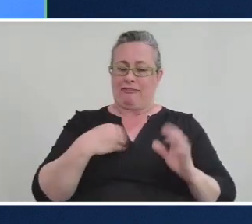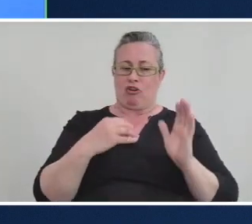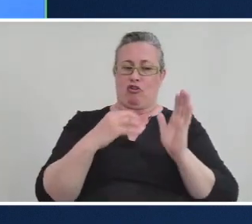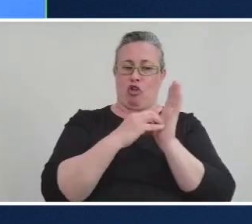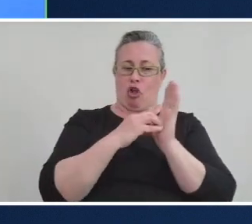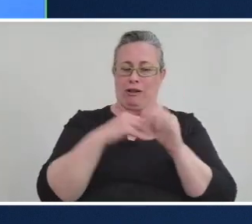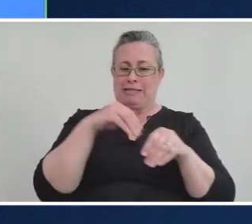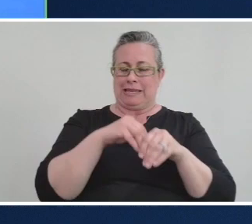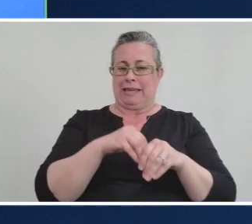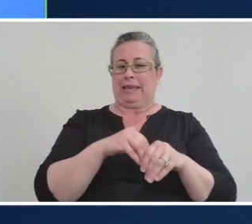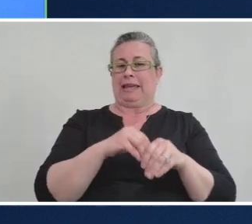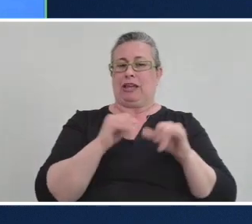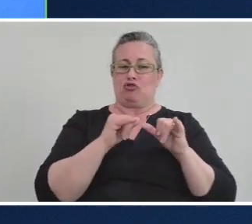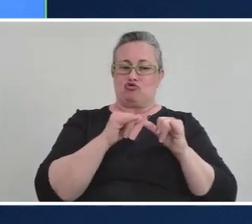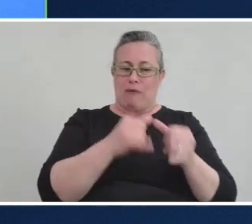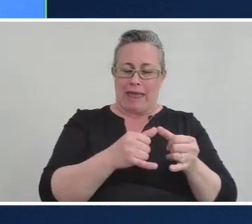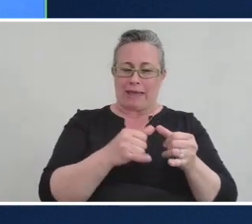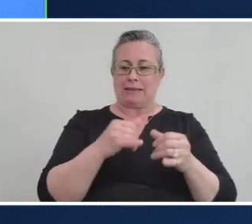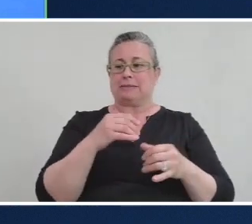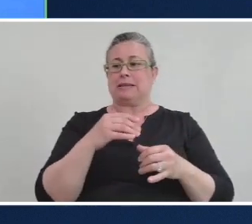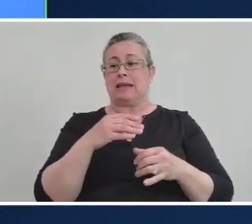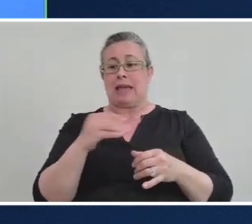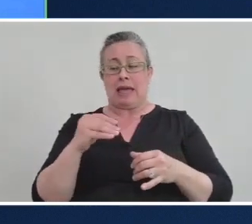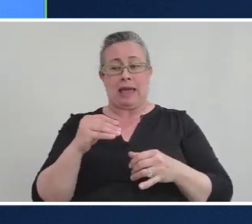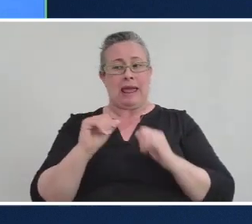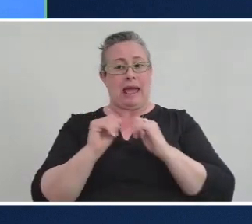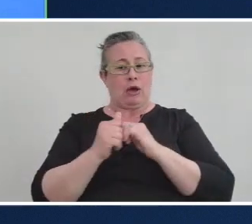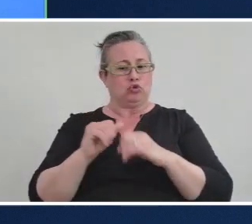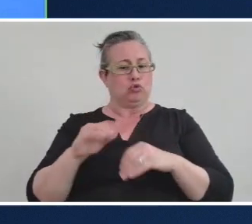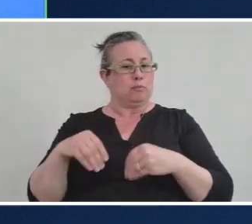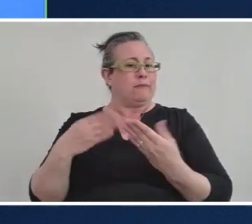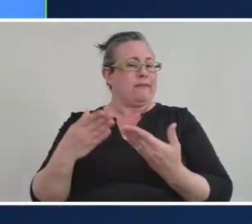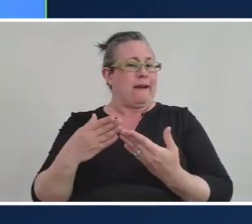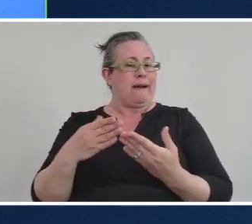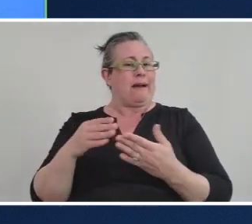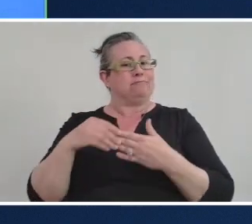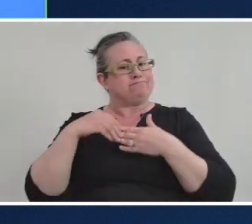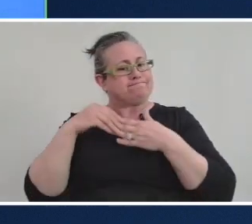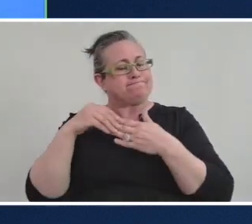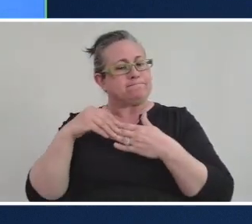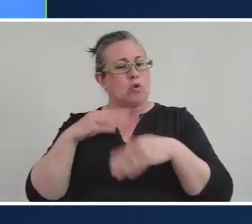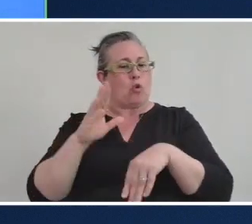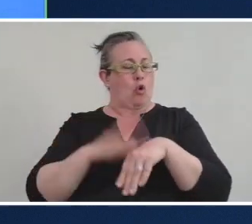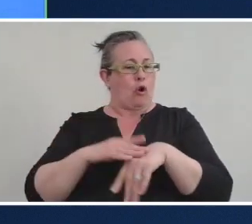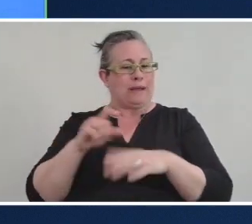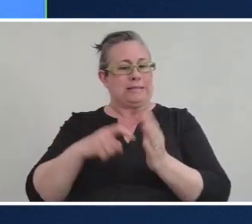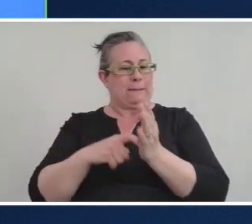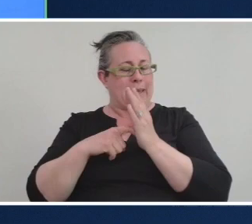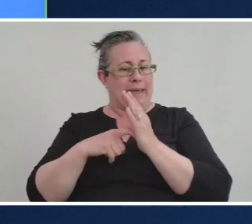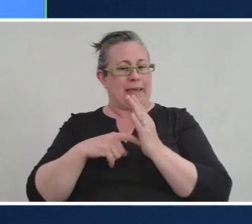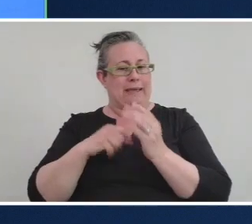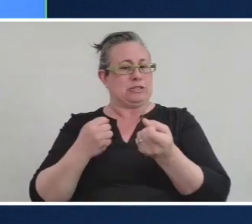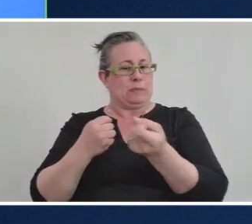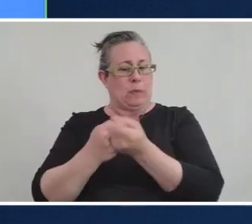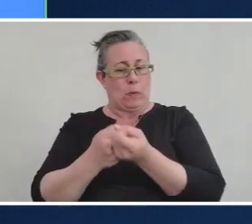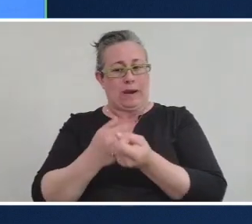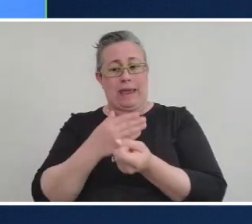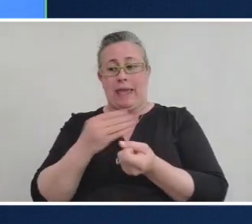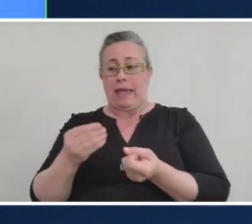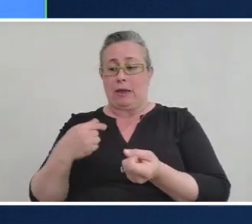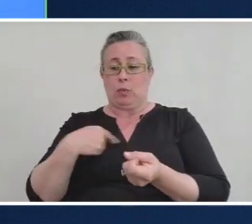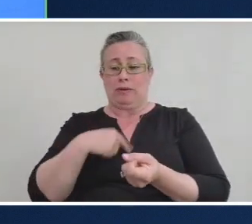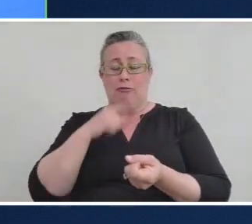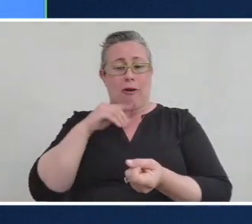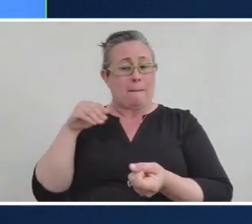provide nimble on-demand support, to make sure that we are paying for and prepared for